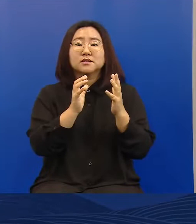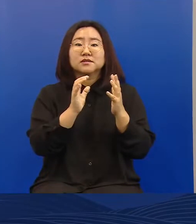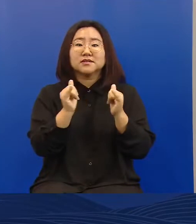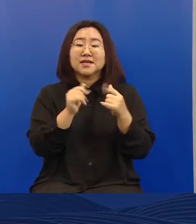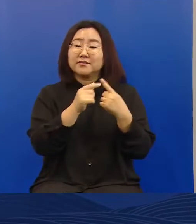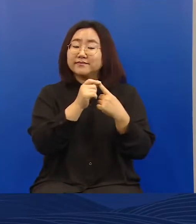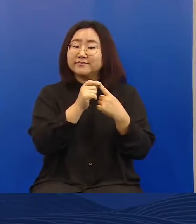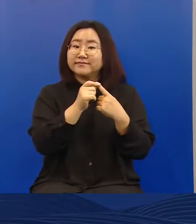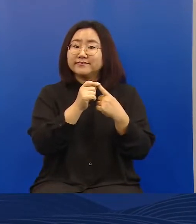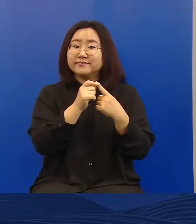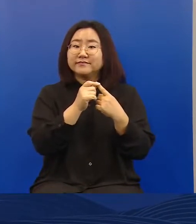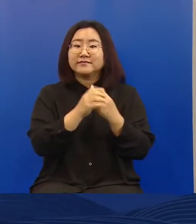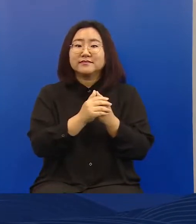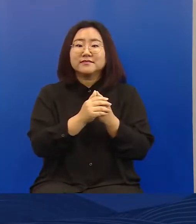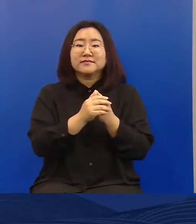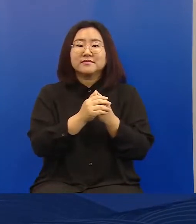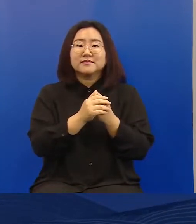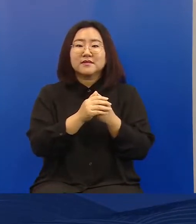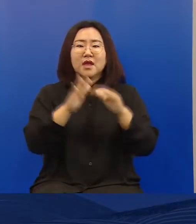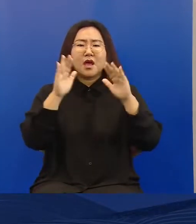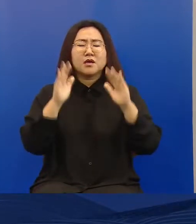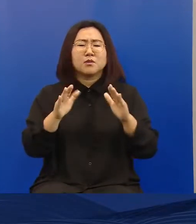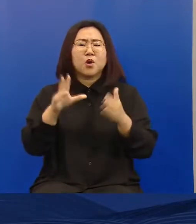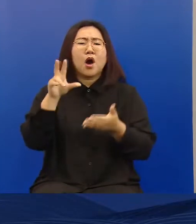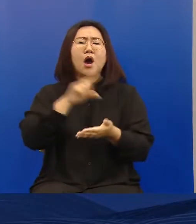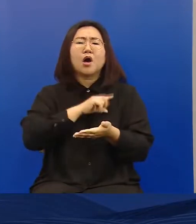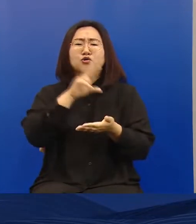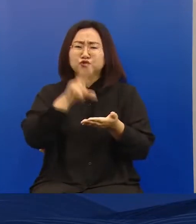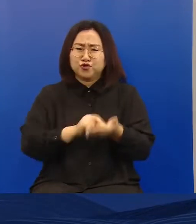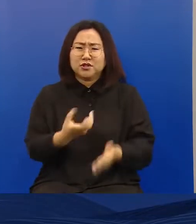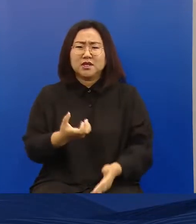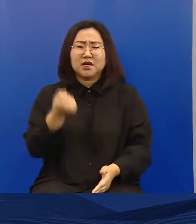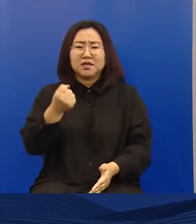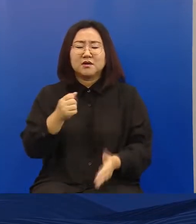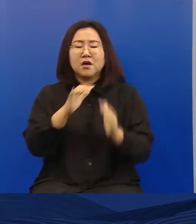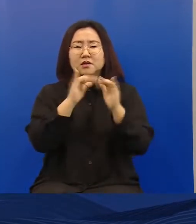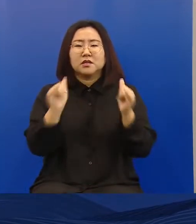And our panelists today, first panelist